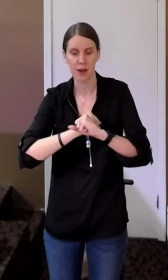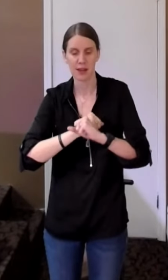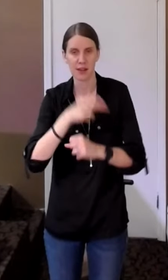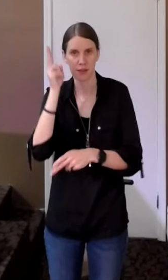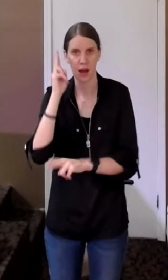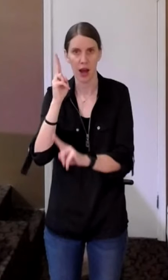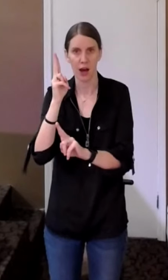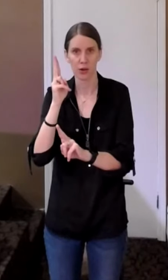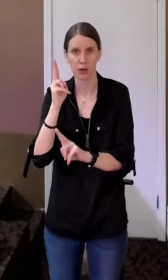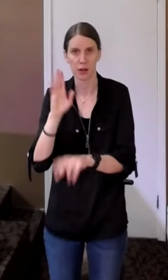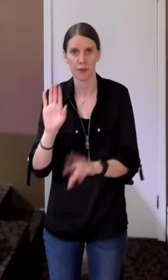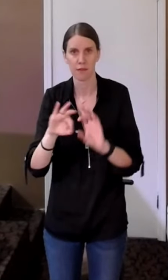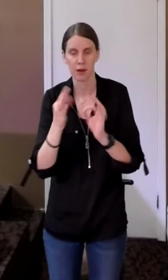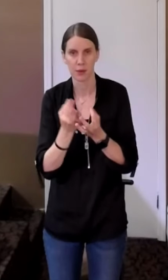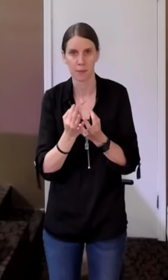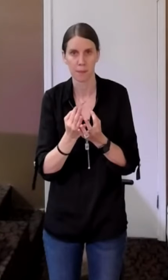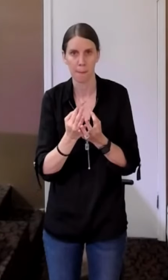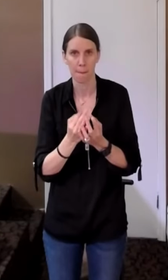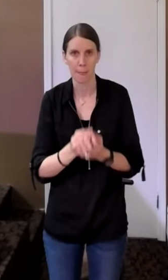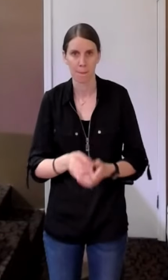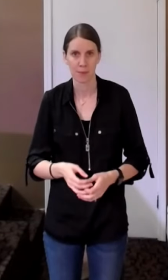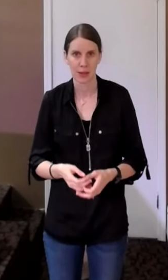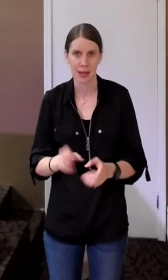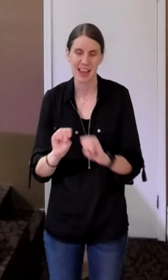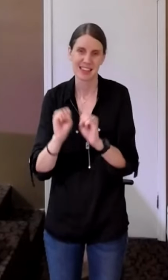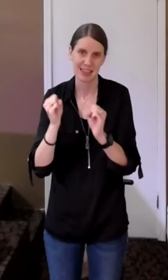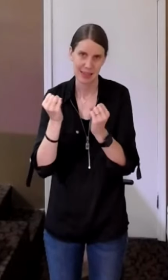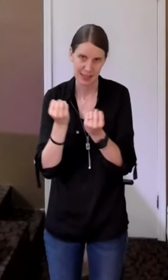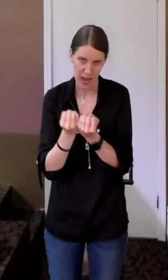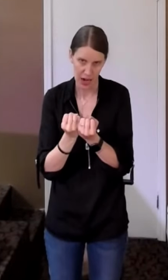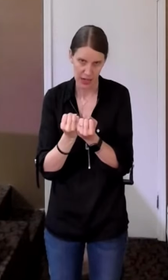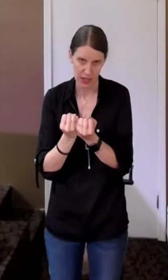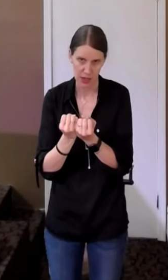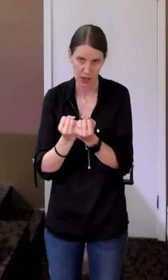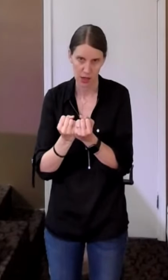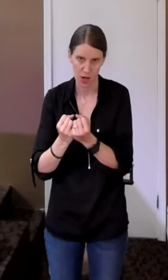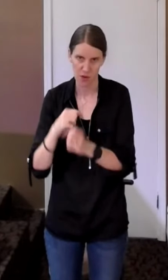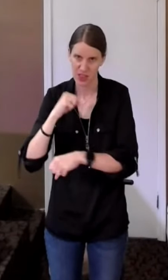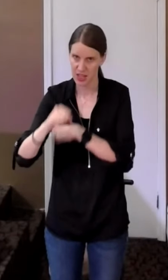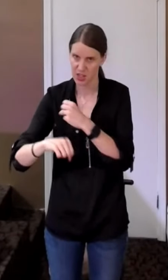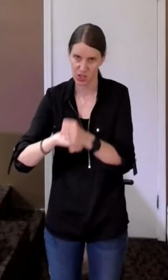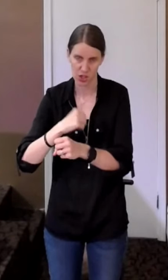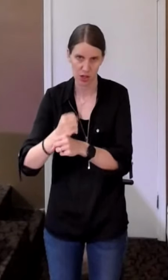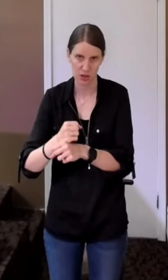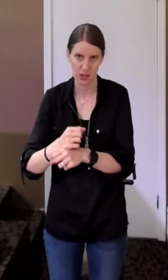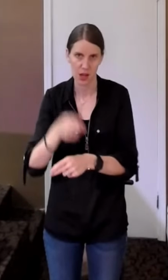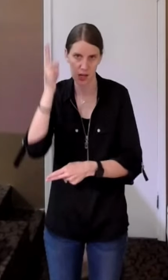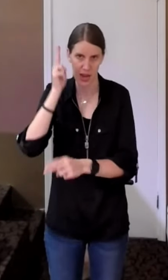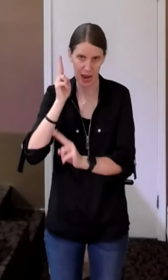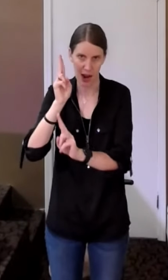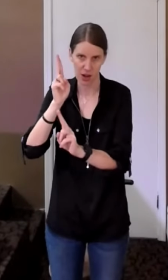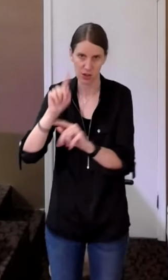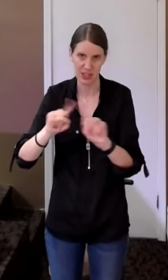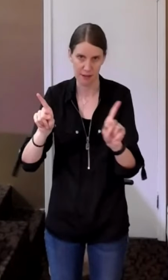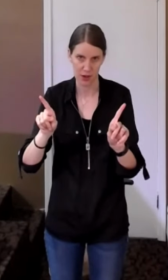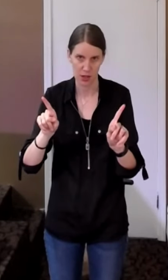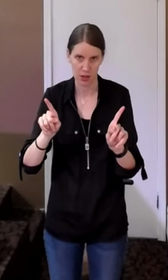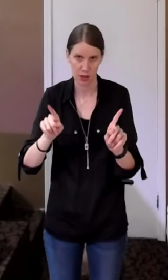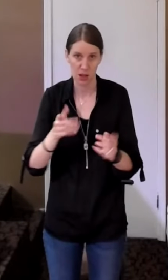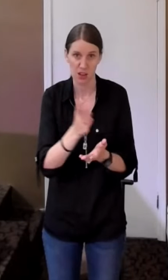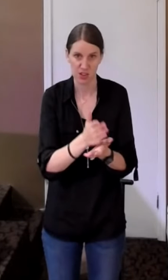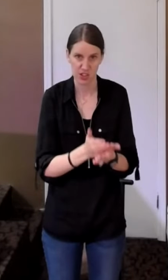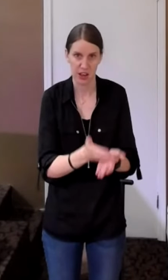Now, honor has taken on a lot of meanings down through the years, okay? And a lot of things that are called